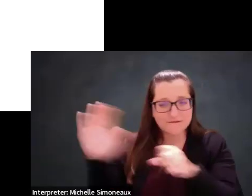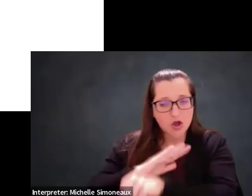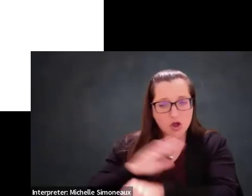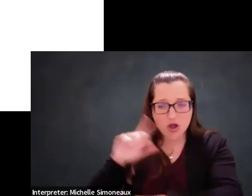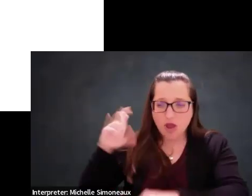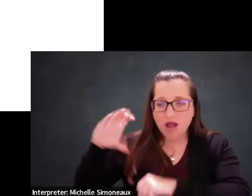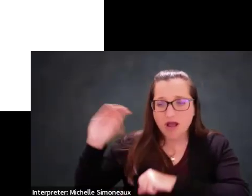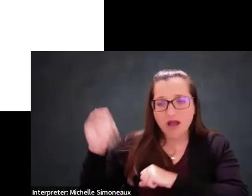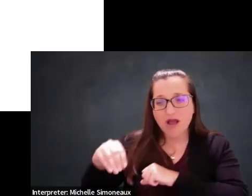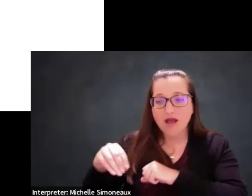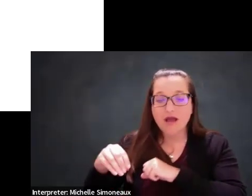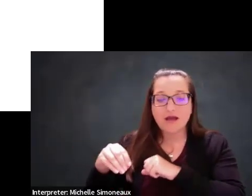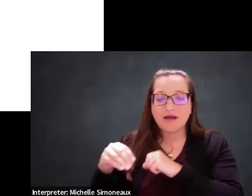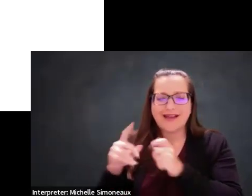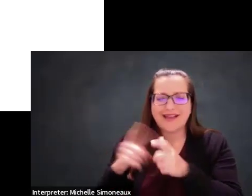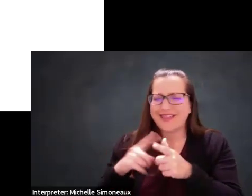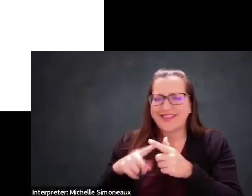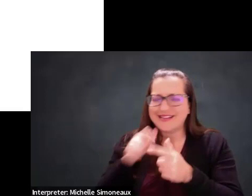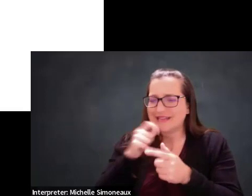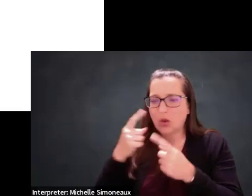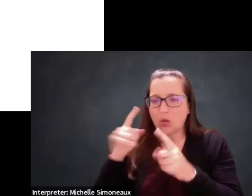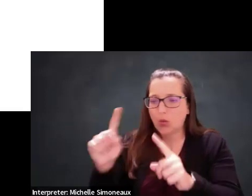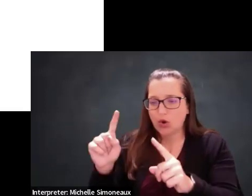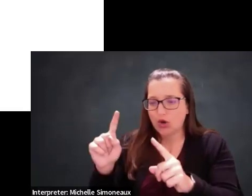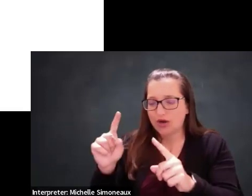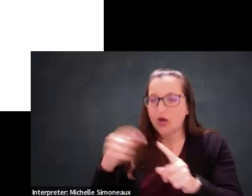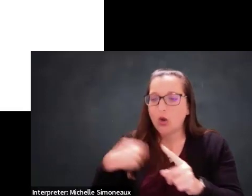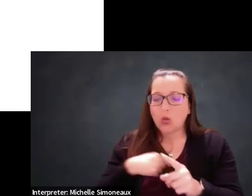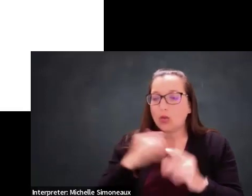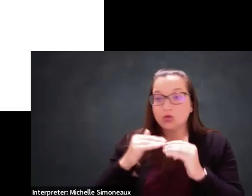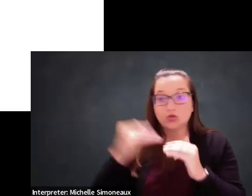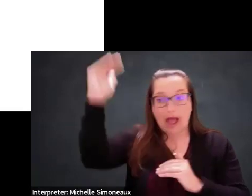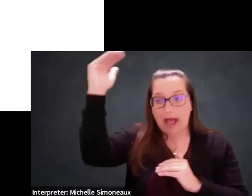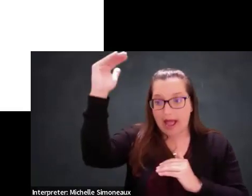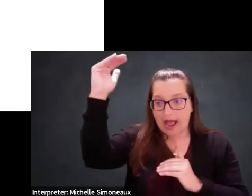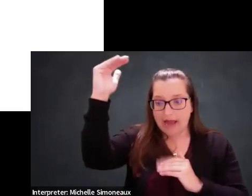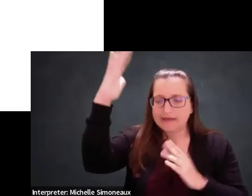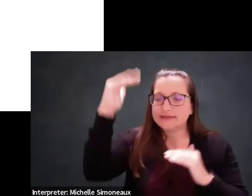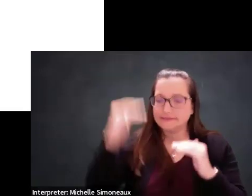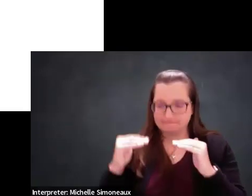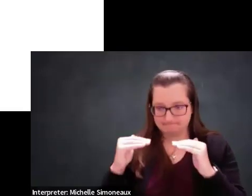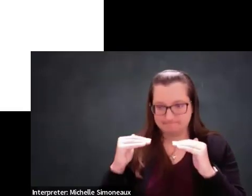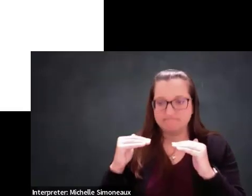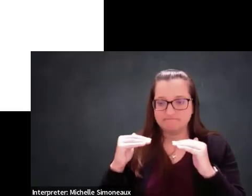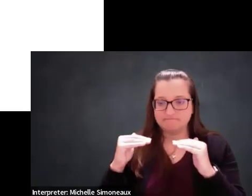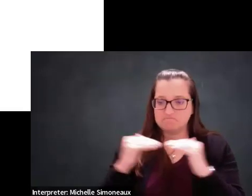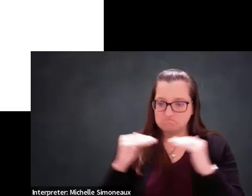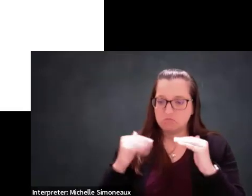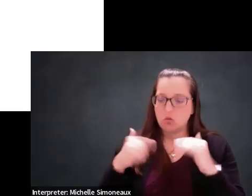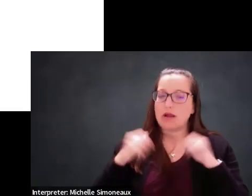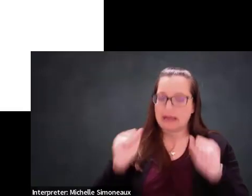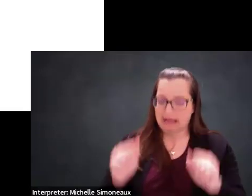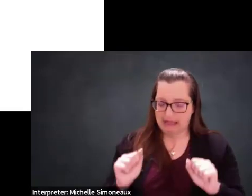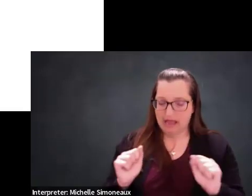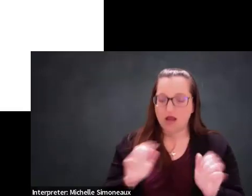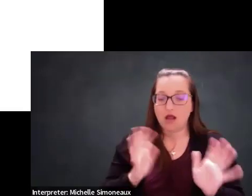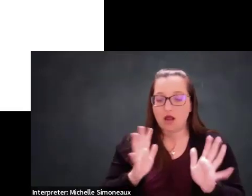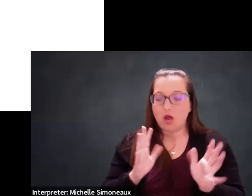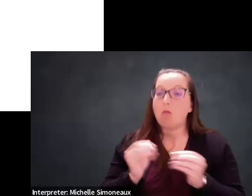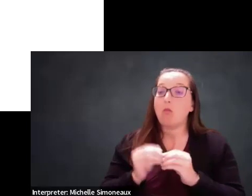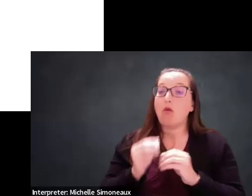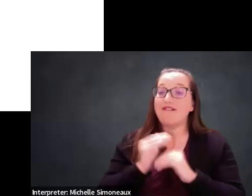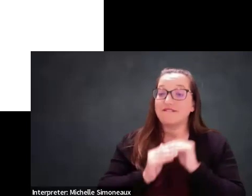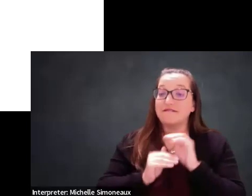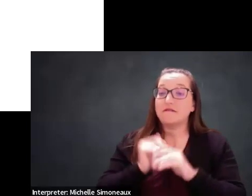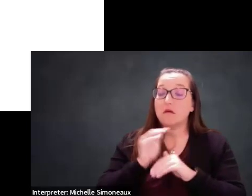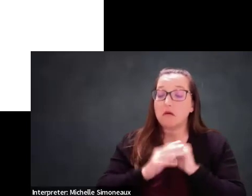it doesn't really work, because we were thinking too high. So we want to meet ourselves where we're at, where we're capable of. And as we become more familiar, we build